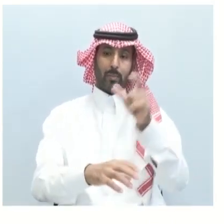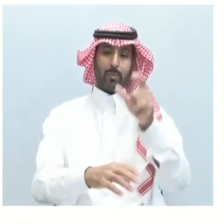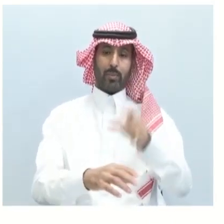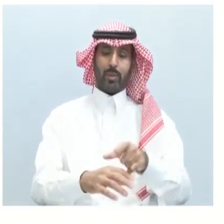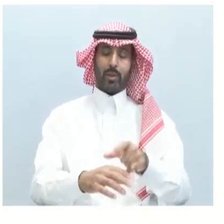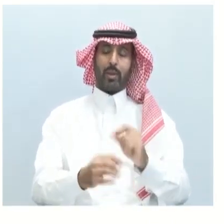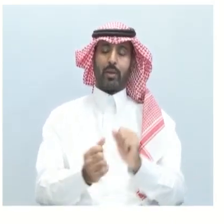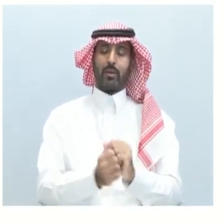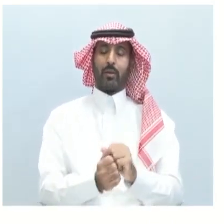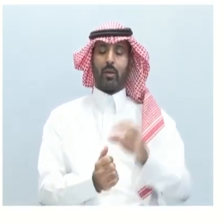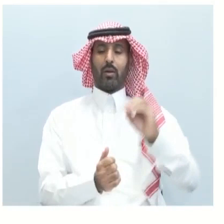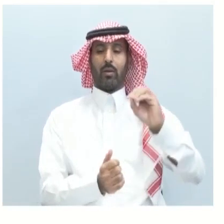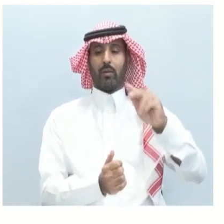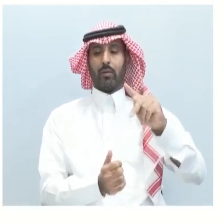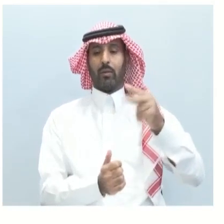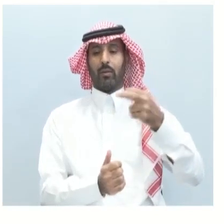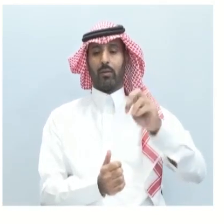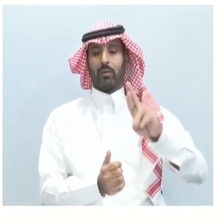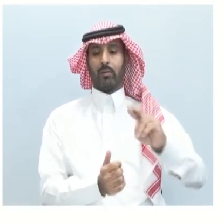that we have here 6 other people.